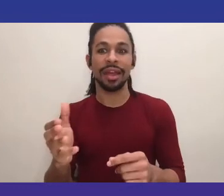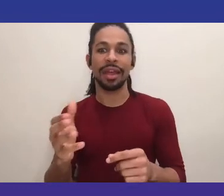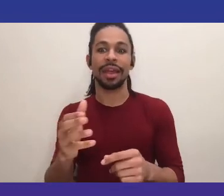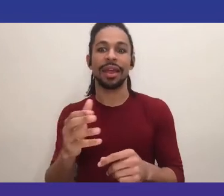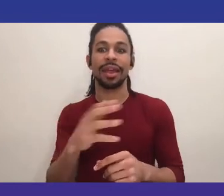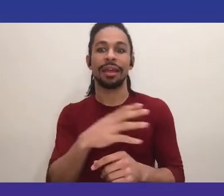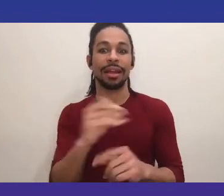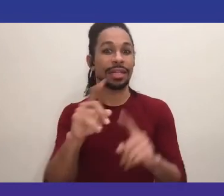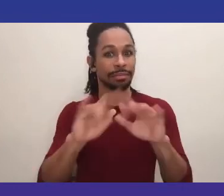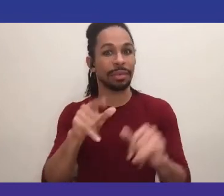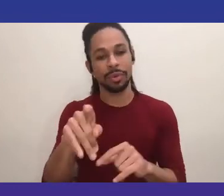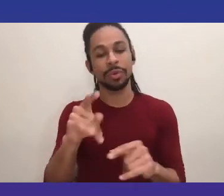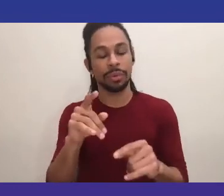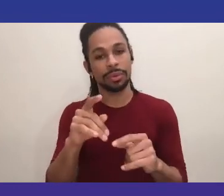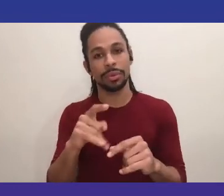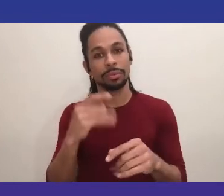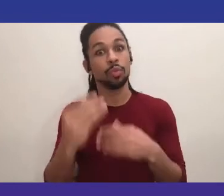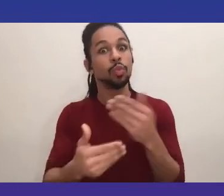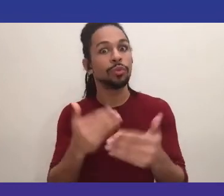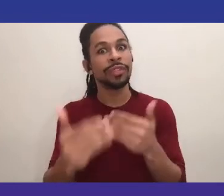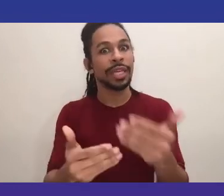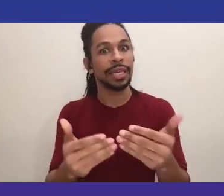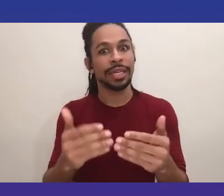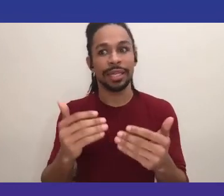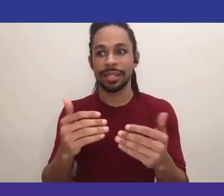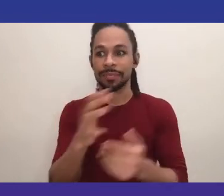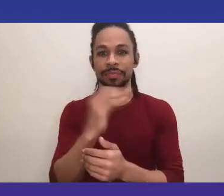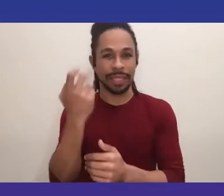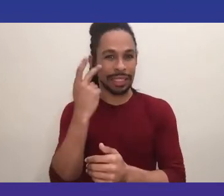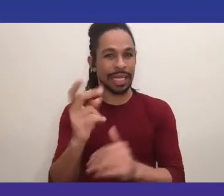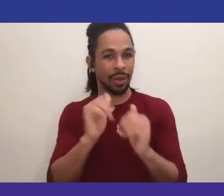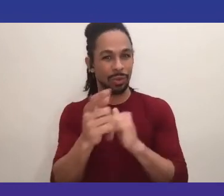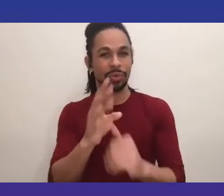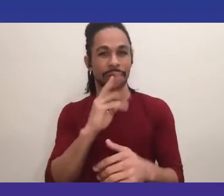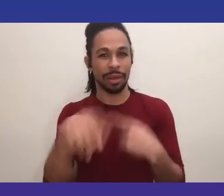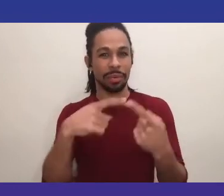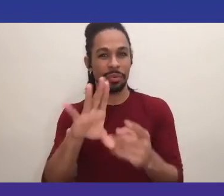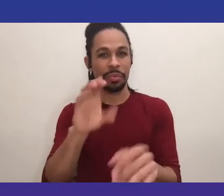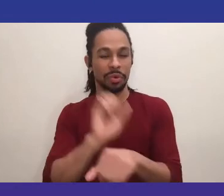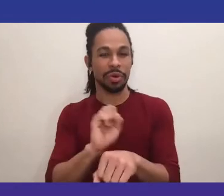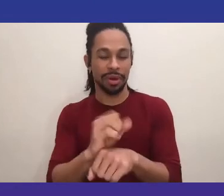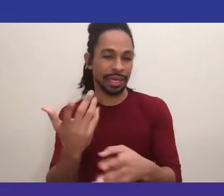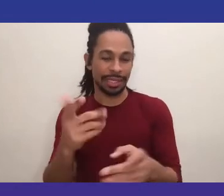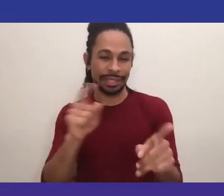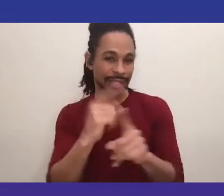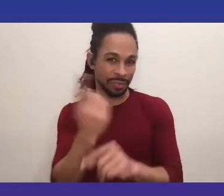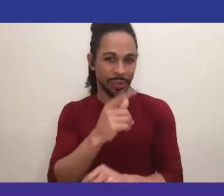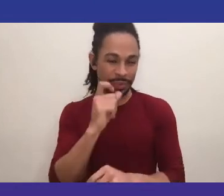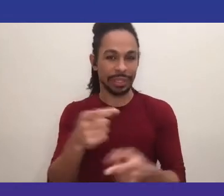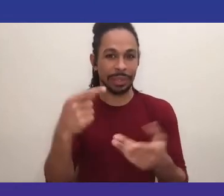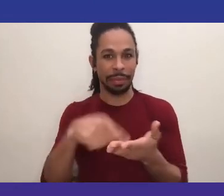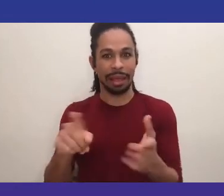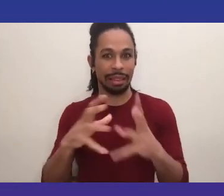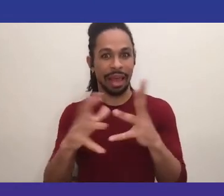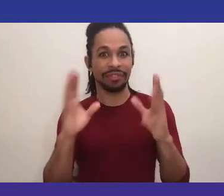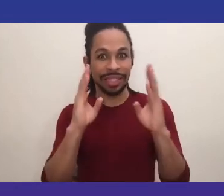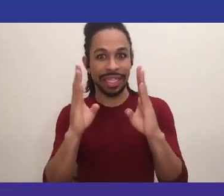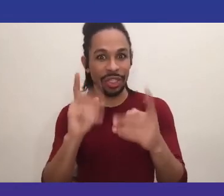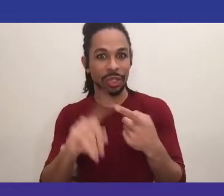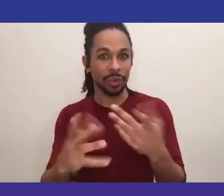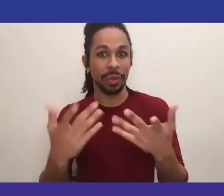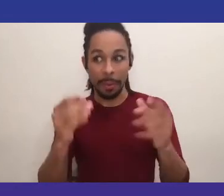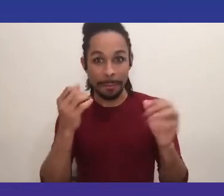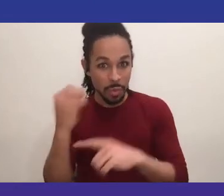moving. I see you in the way that you talk about your work as someone who is paying a lot of attention to movement